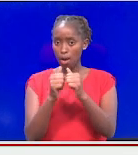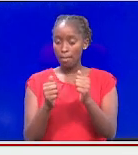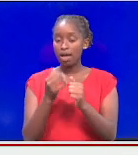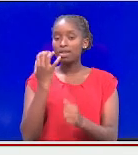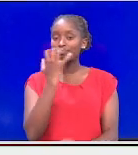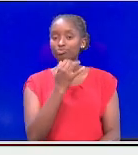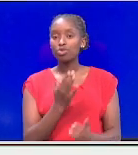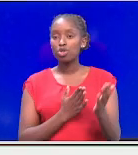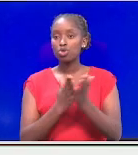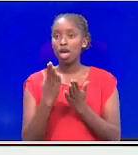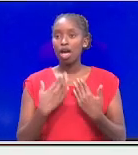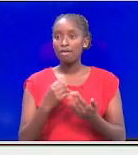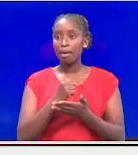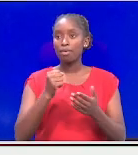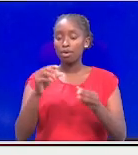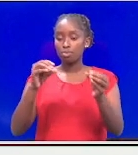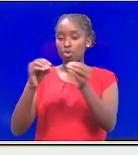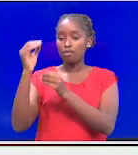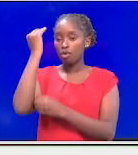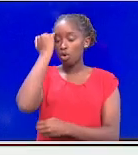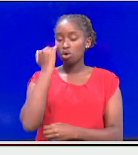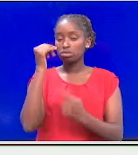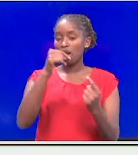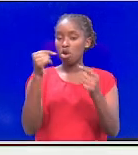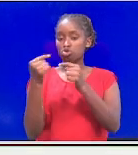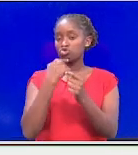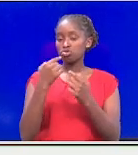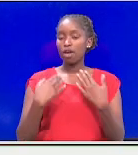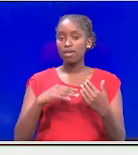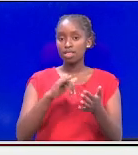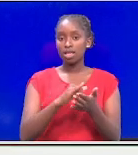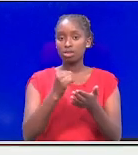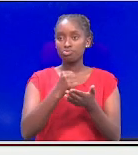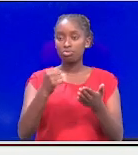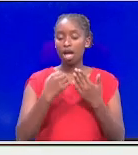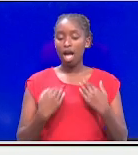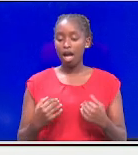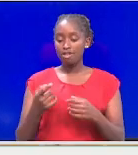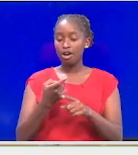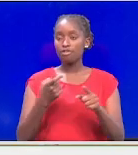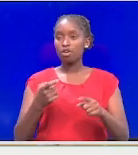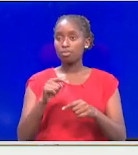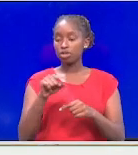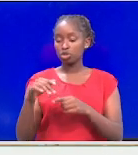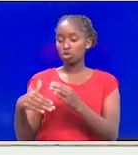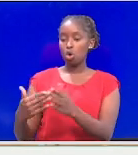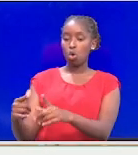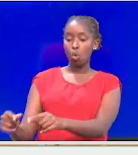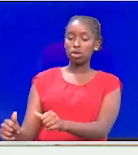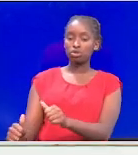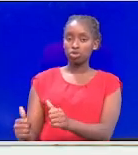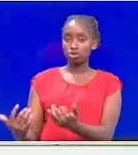representative, moved to court, where in a petition argued that the motion for his impeachment was founded on baseless allegations. Those who pursue